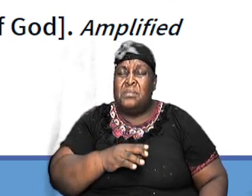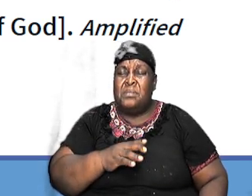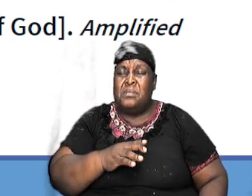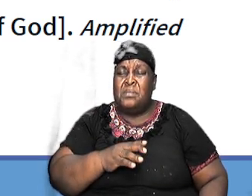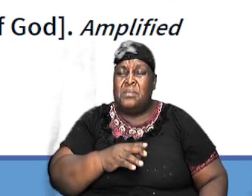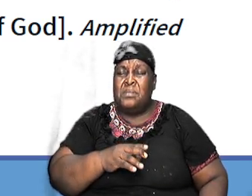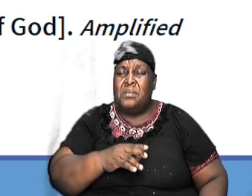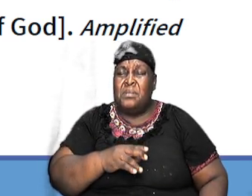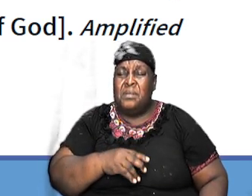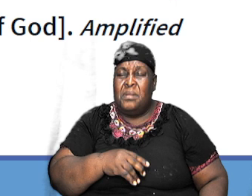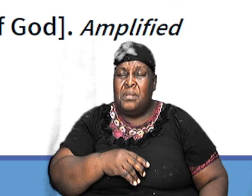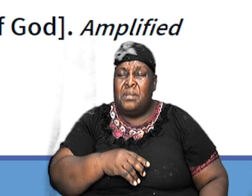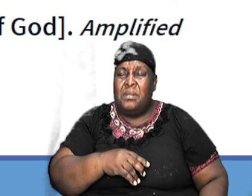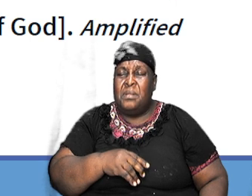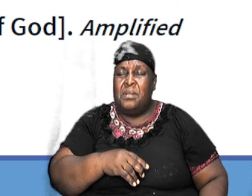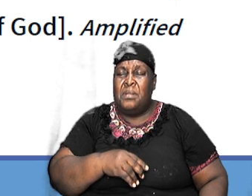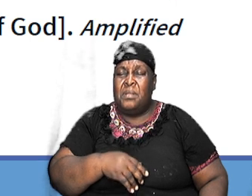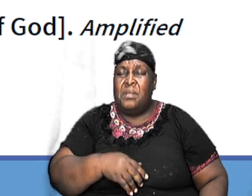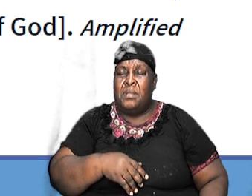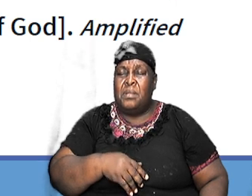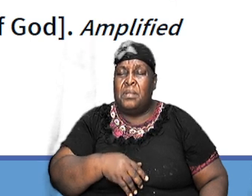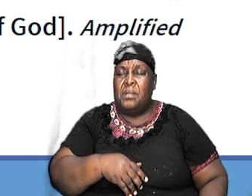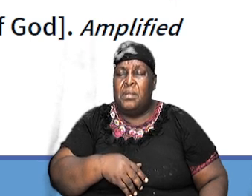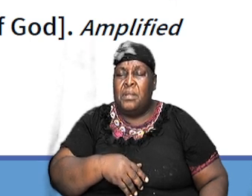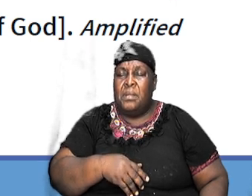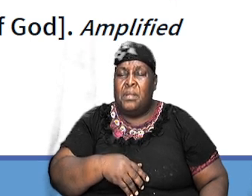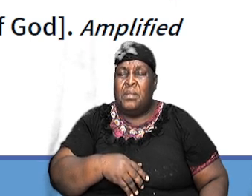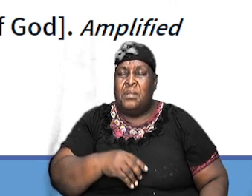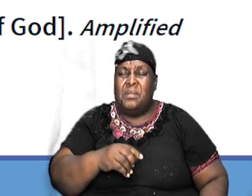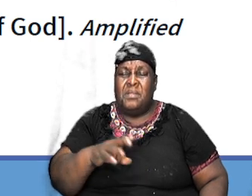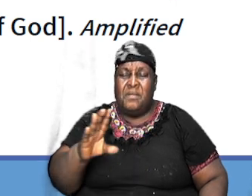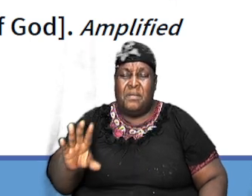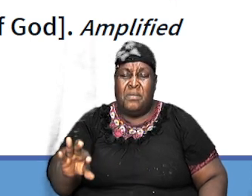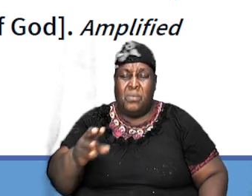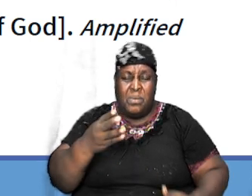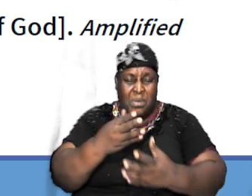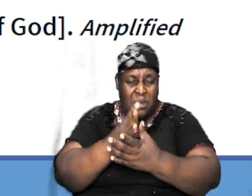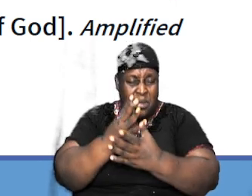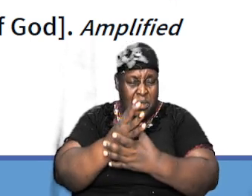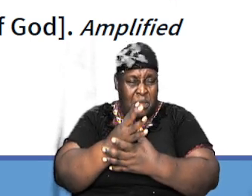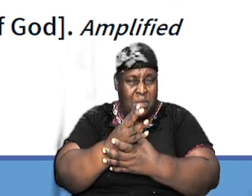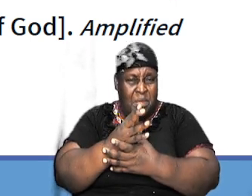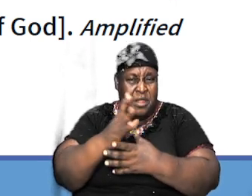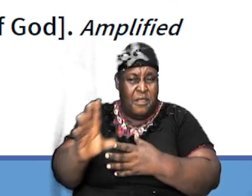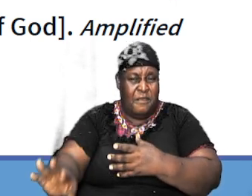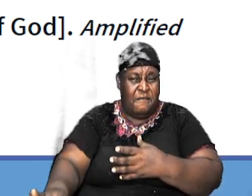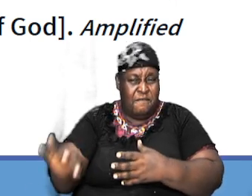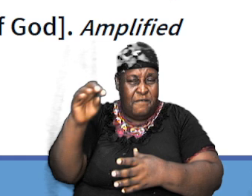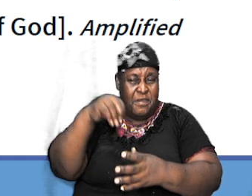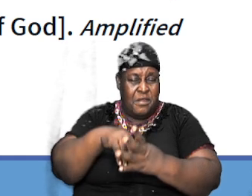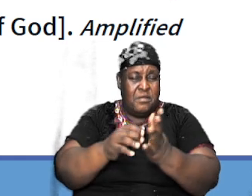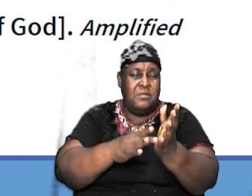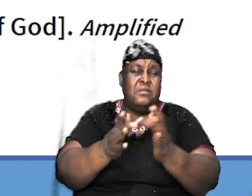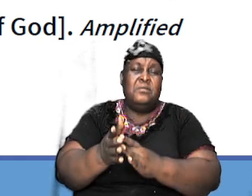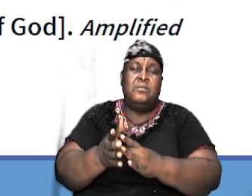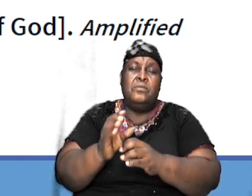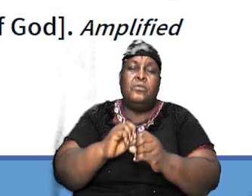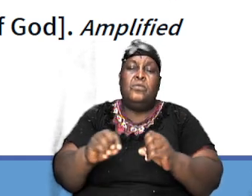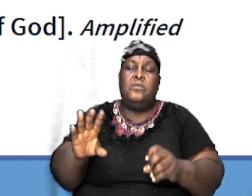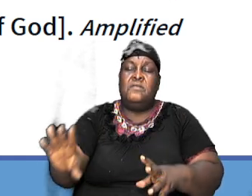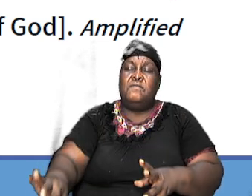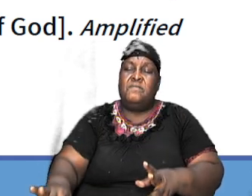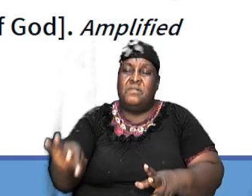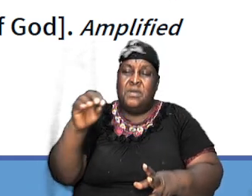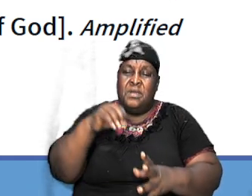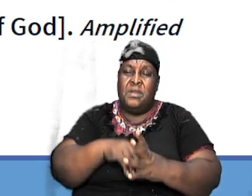everything that made God, God, could be found in Christ, and it could be found in him in a bodily form, you